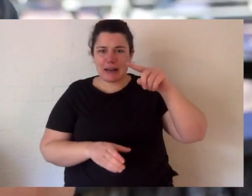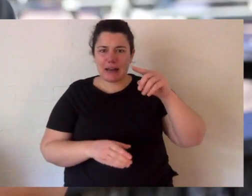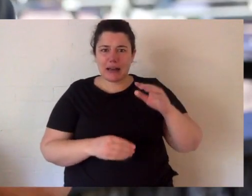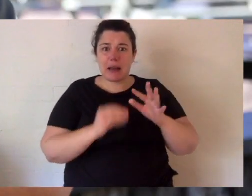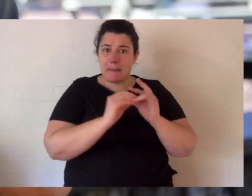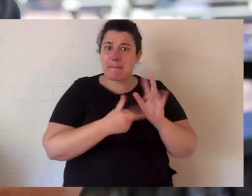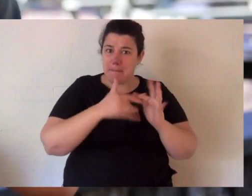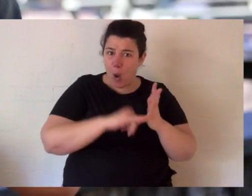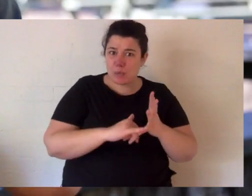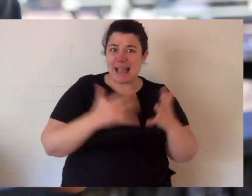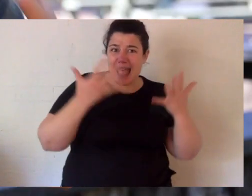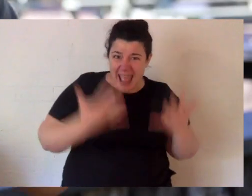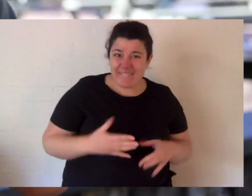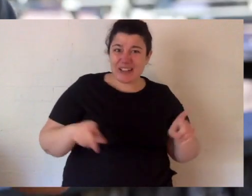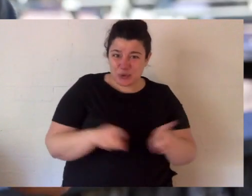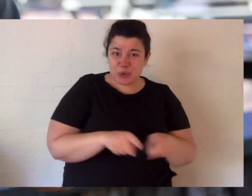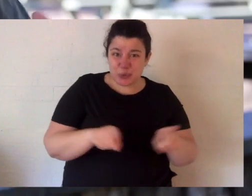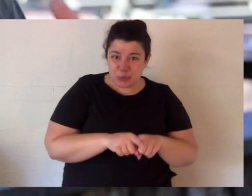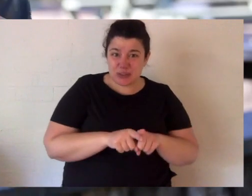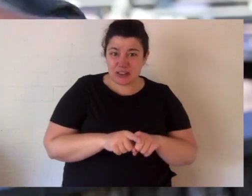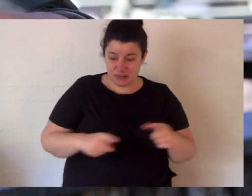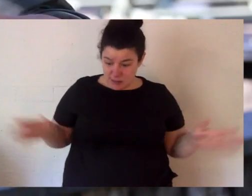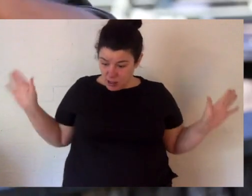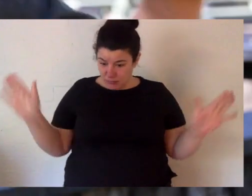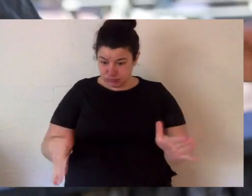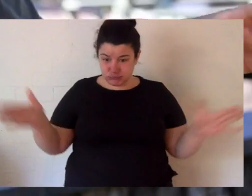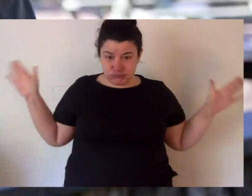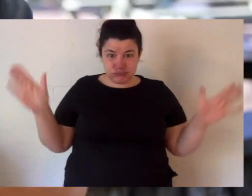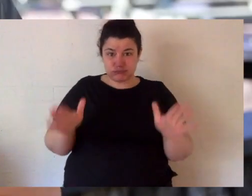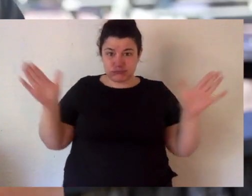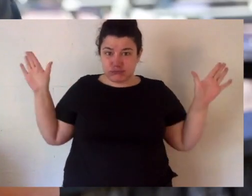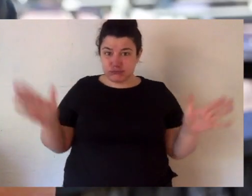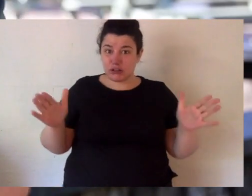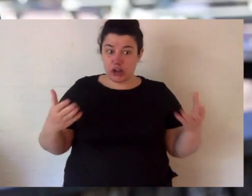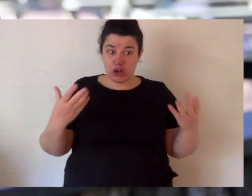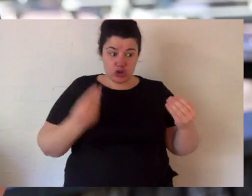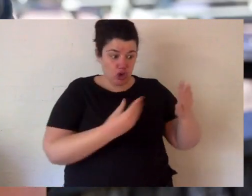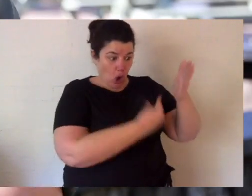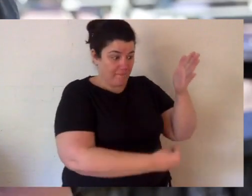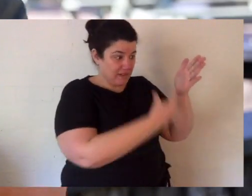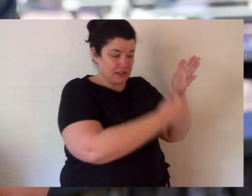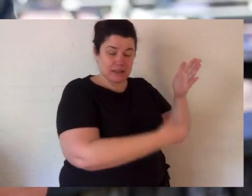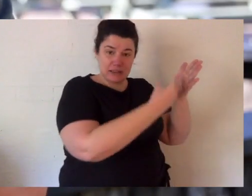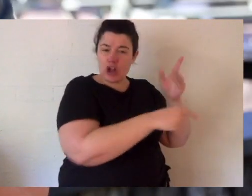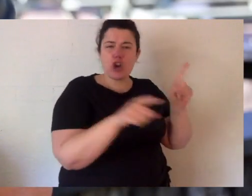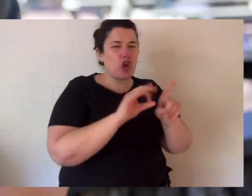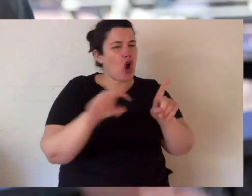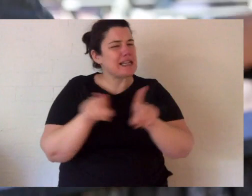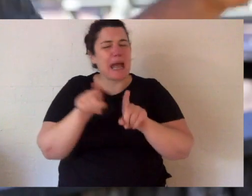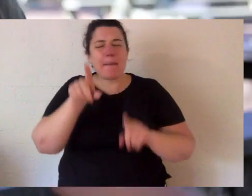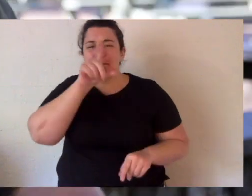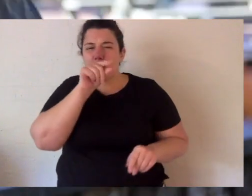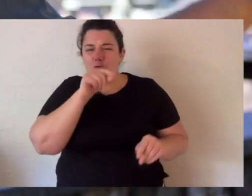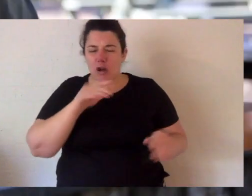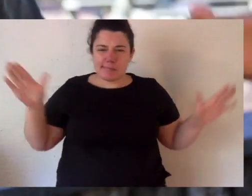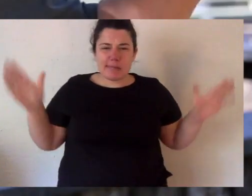their bones aren't hollow like birds. So those wings, which are made up of soft skin rather than feathers like birds, are